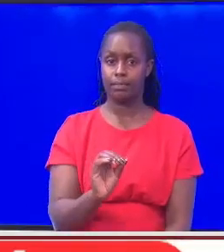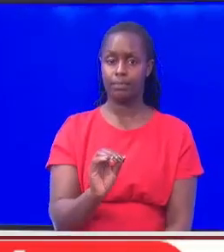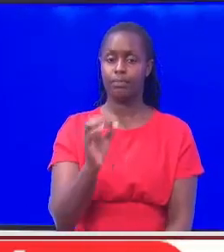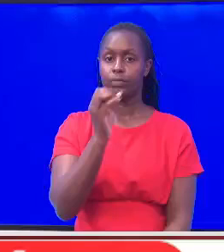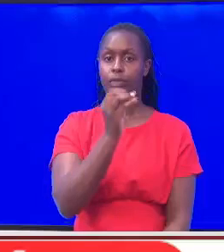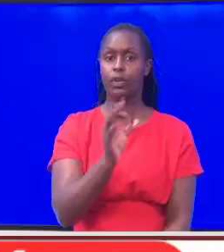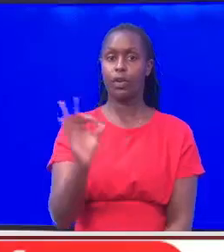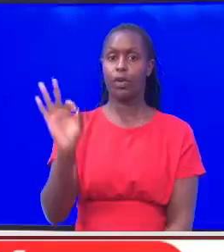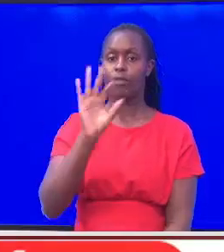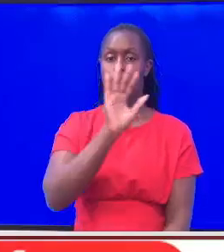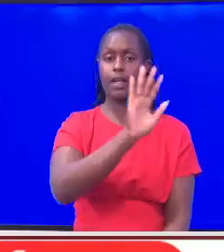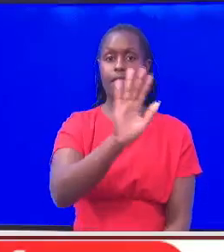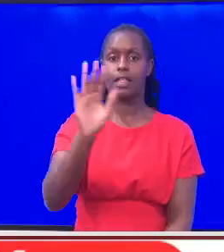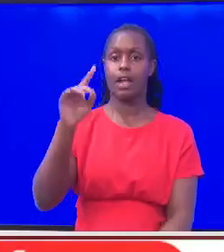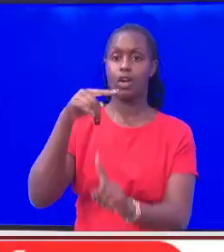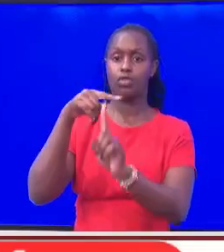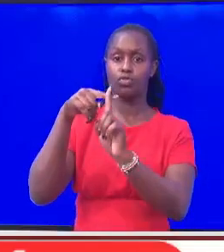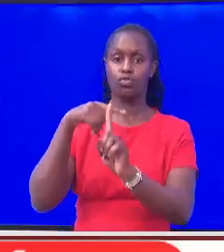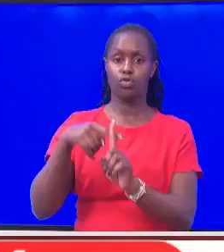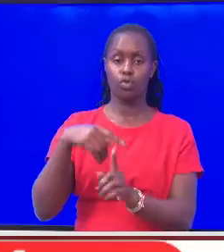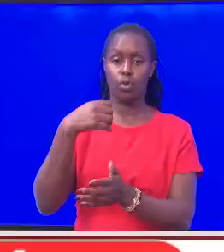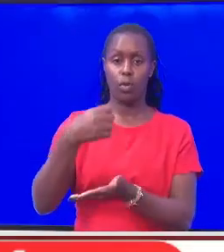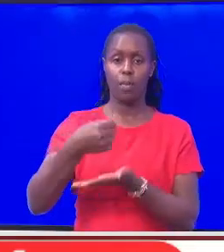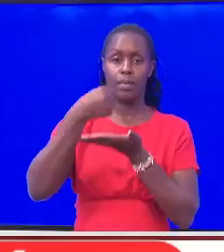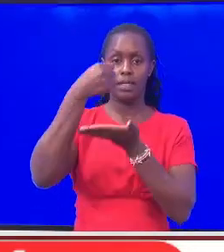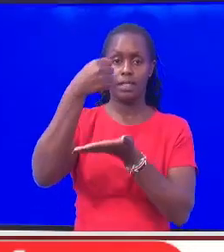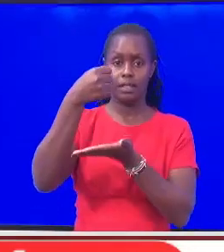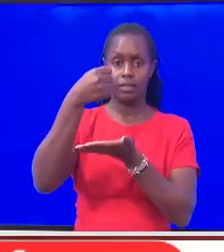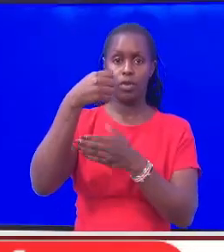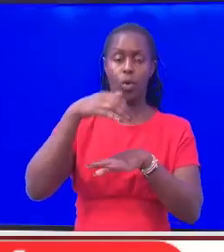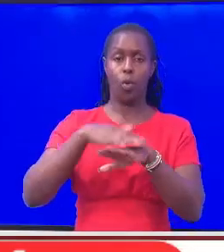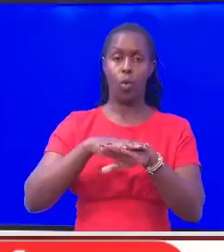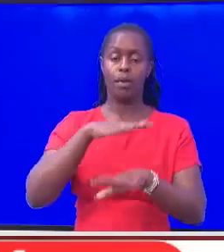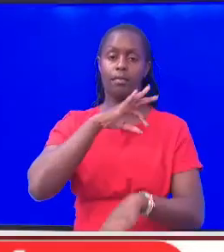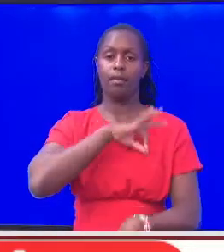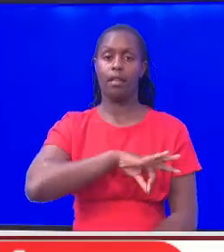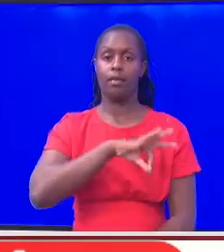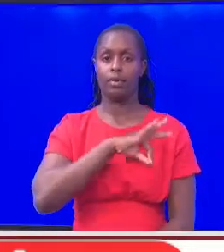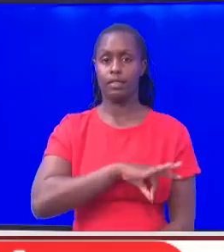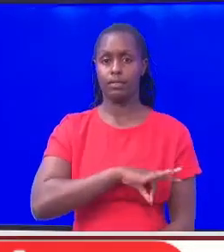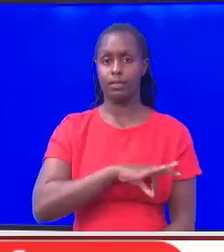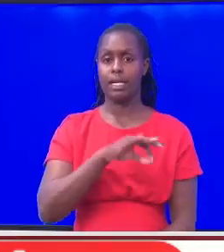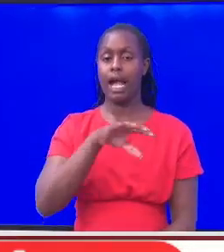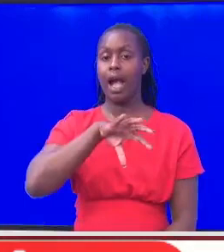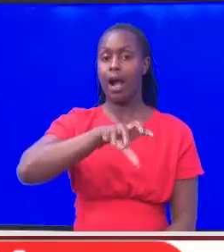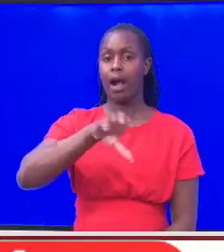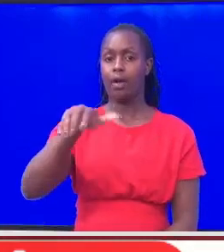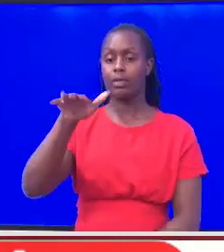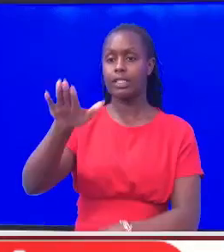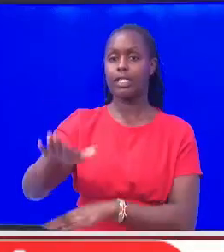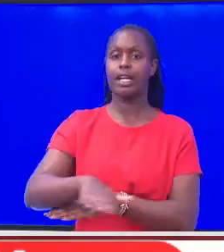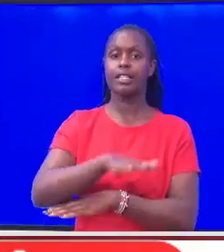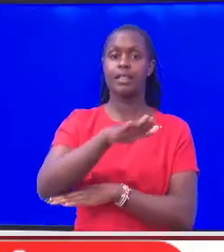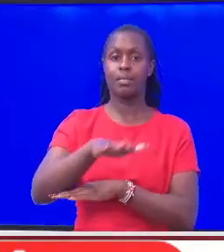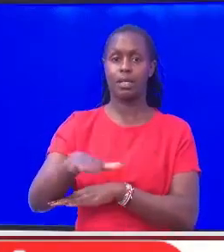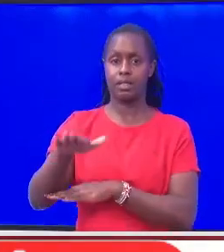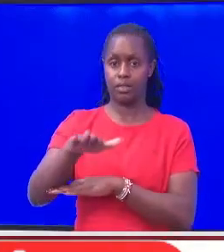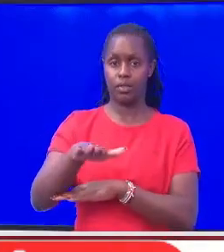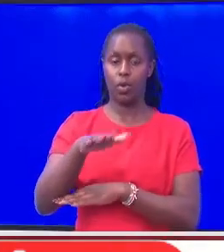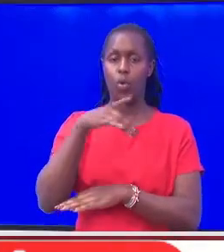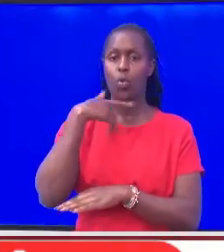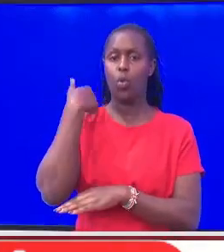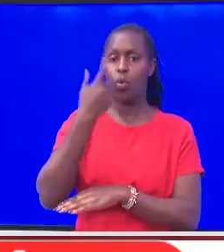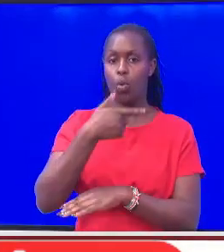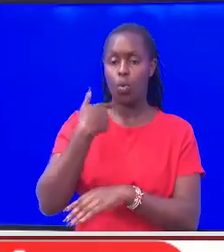of their total budget on allowances. Those are the county assemblies, the ones